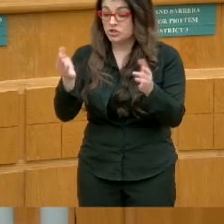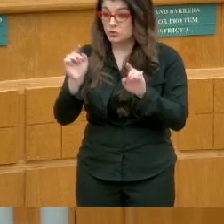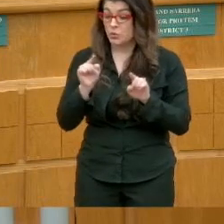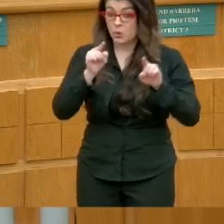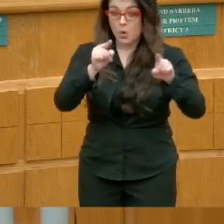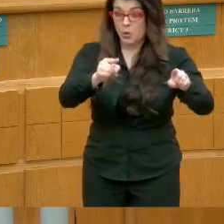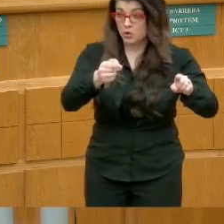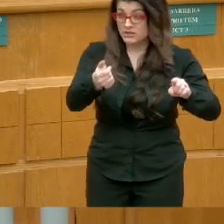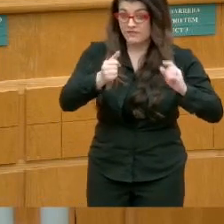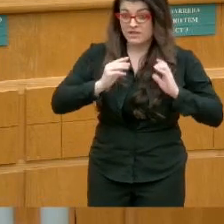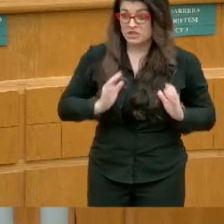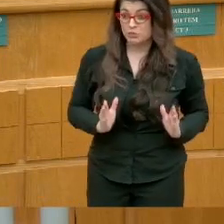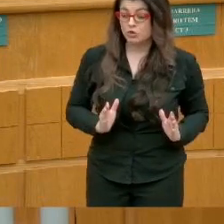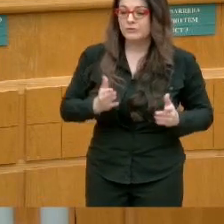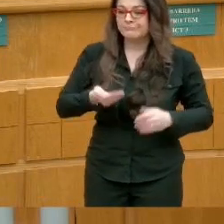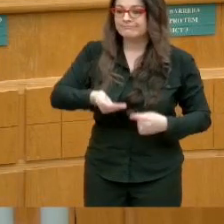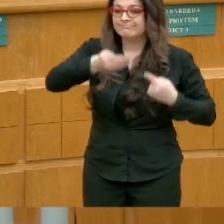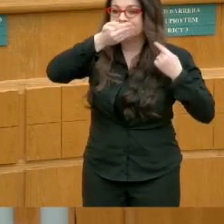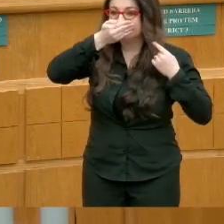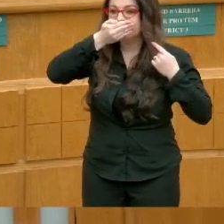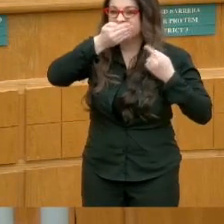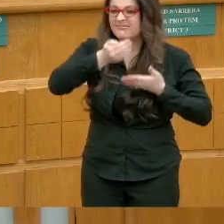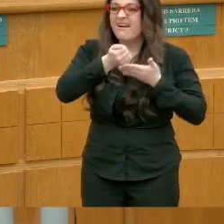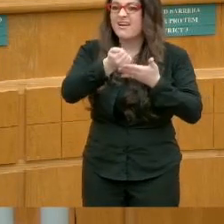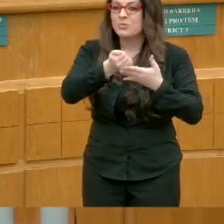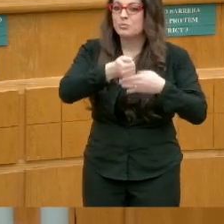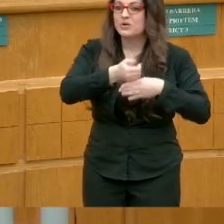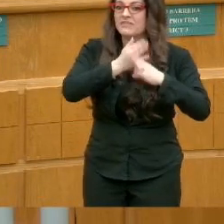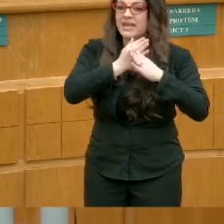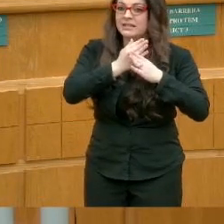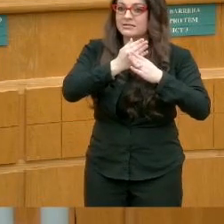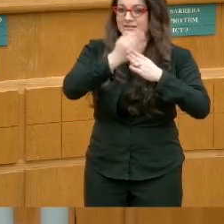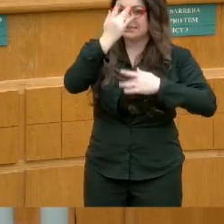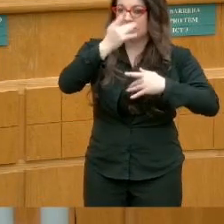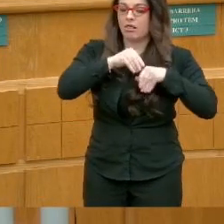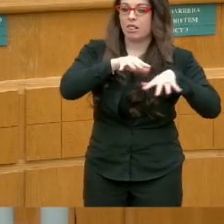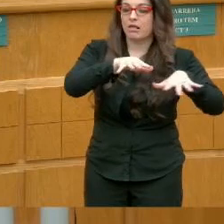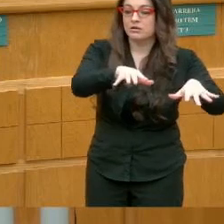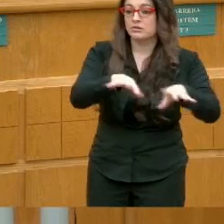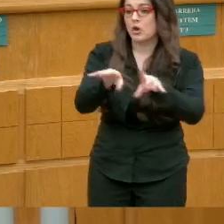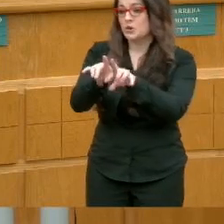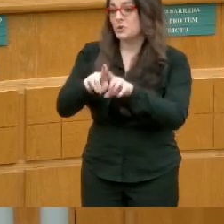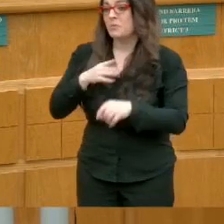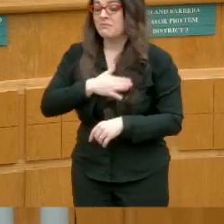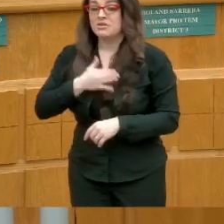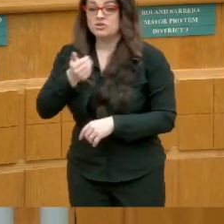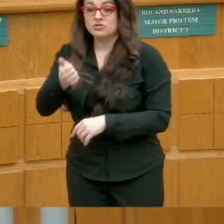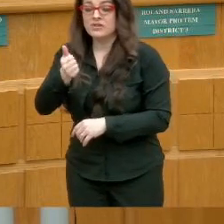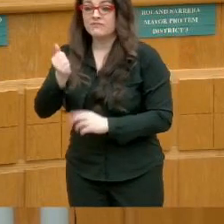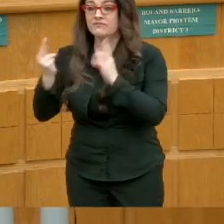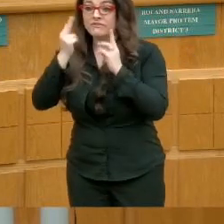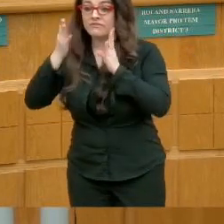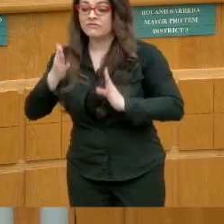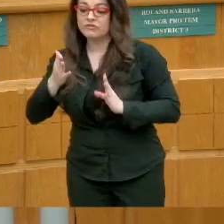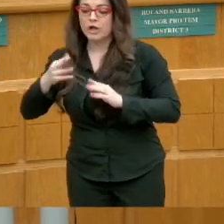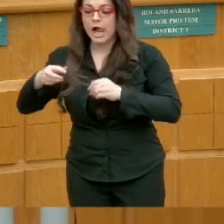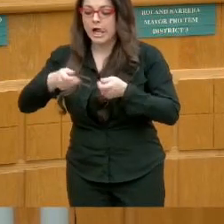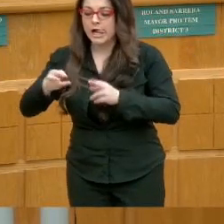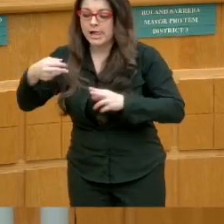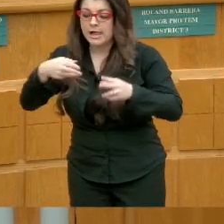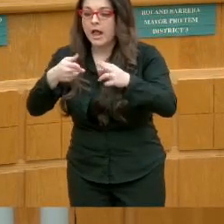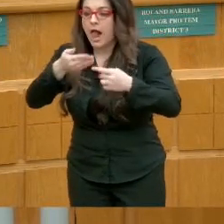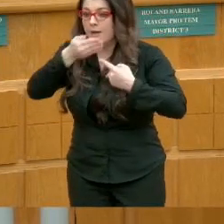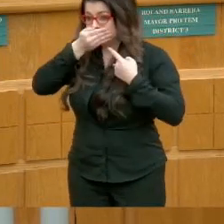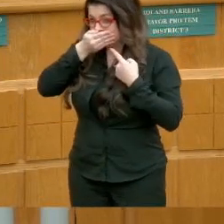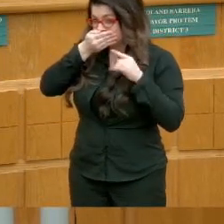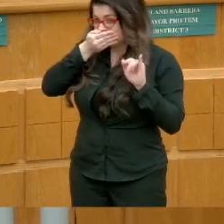to keep from spreading germs. We also ask the barber and the hairstylist to wear a mask as well, but